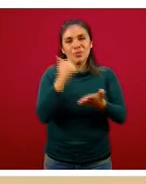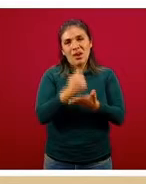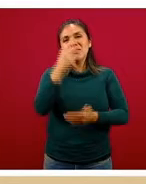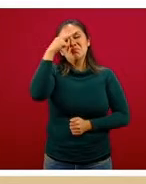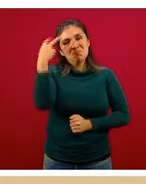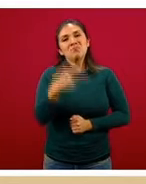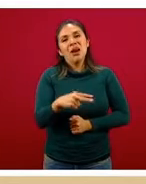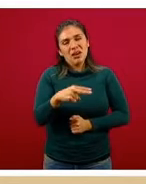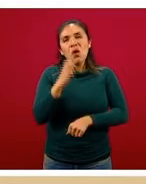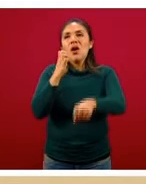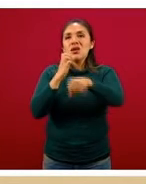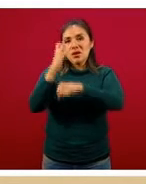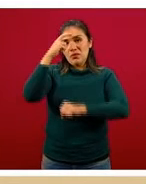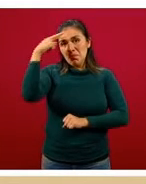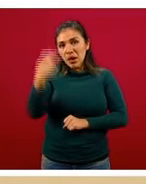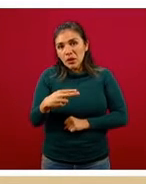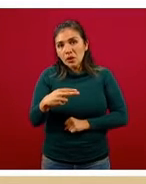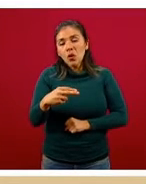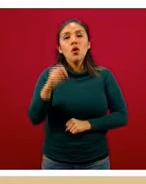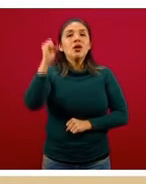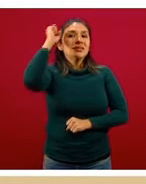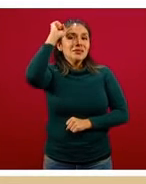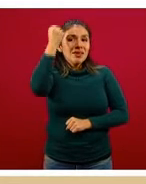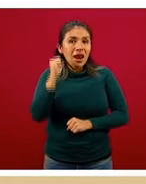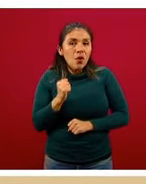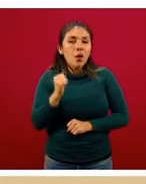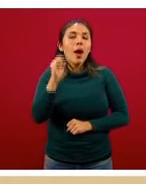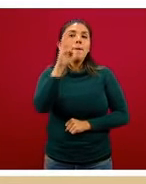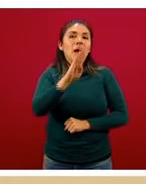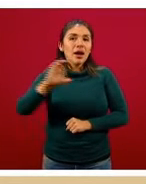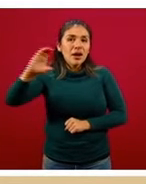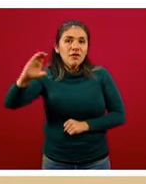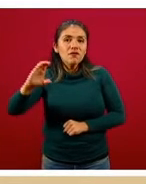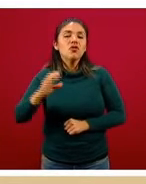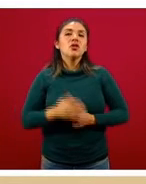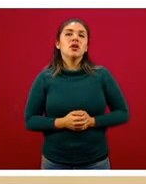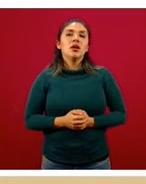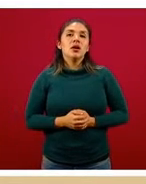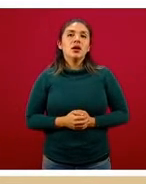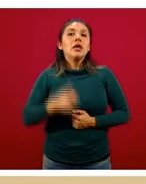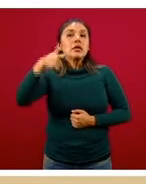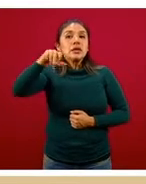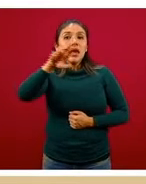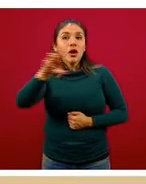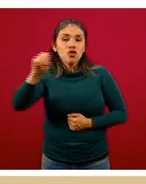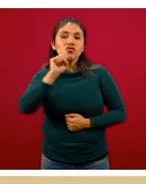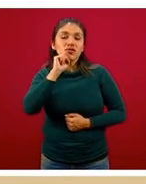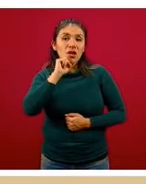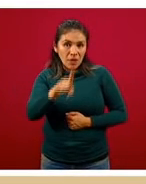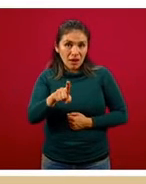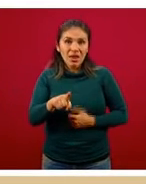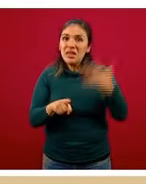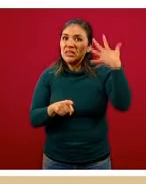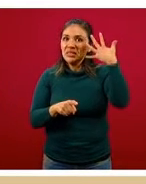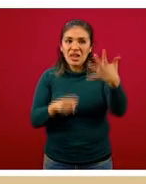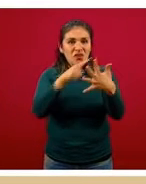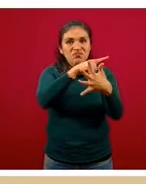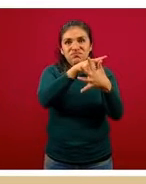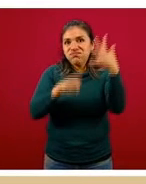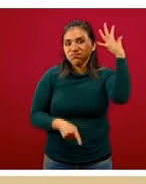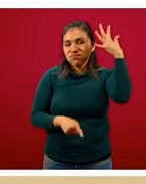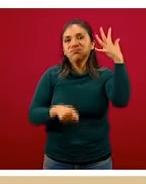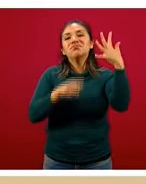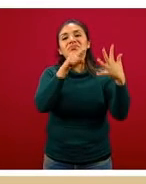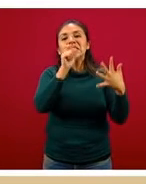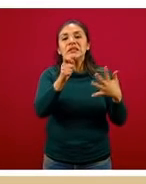and they are used for patients in severe condition. We have an